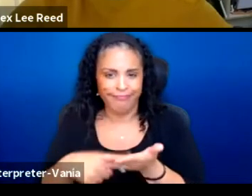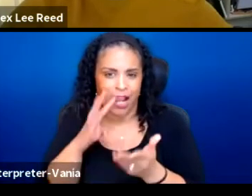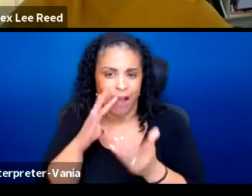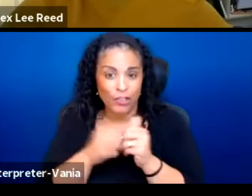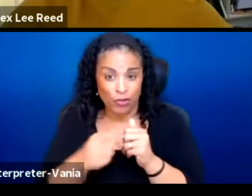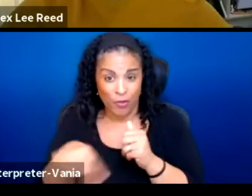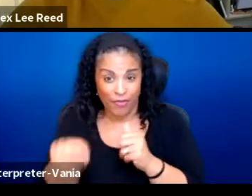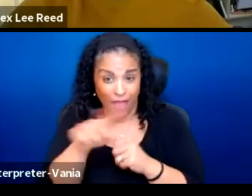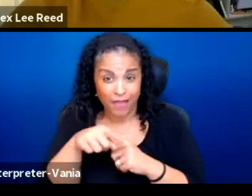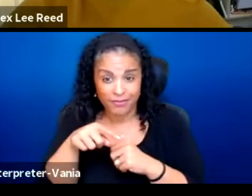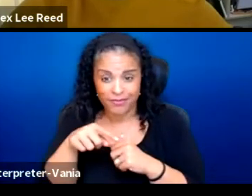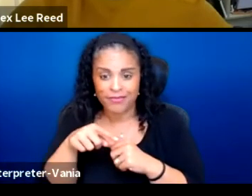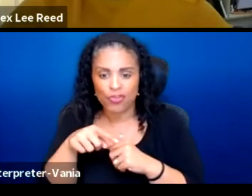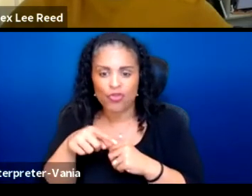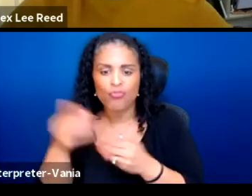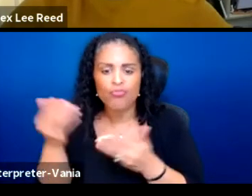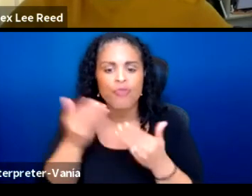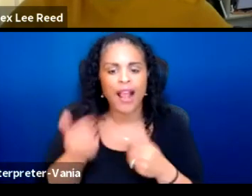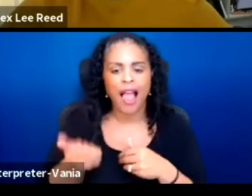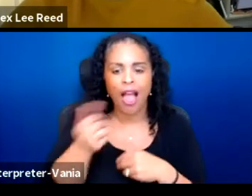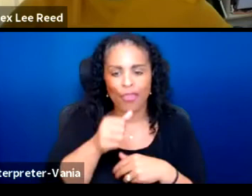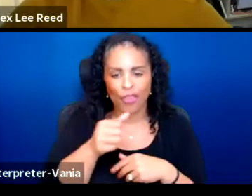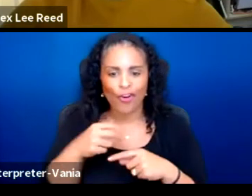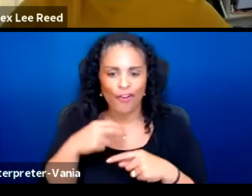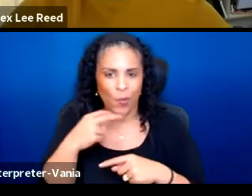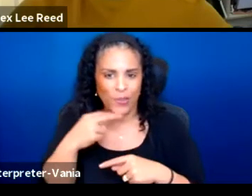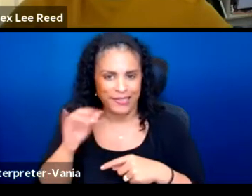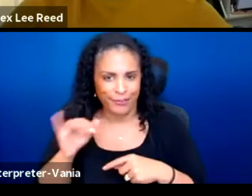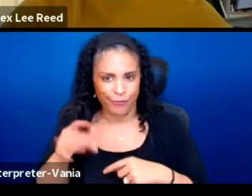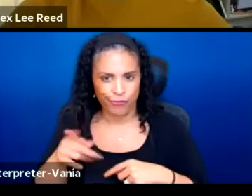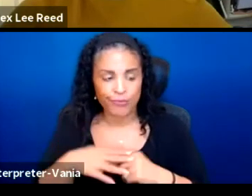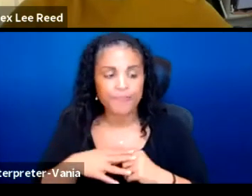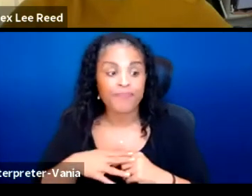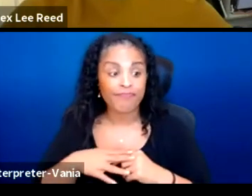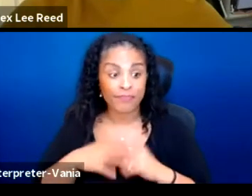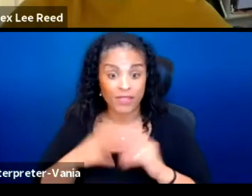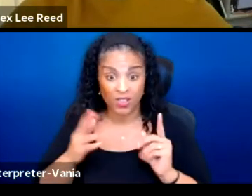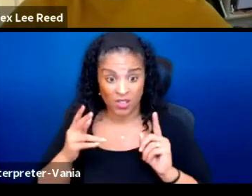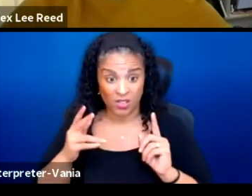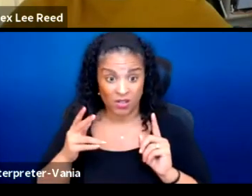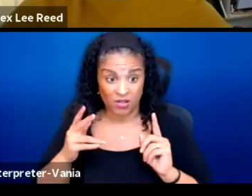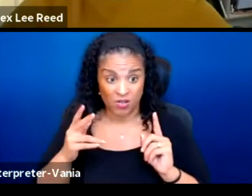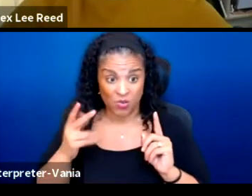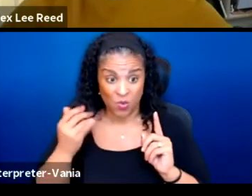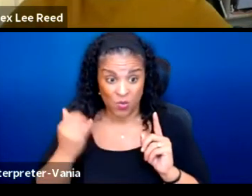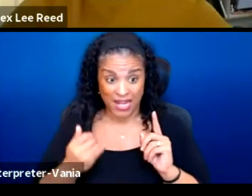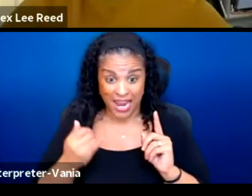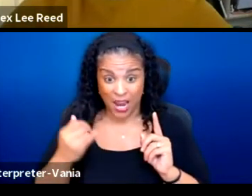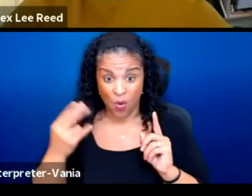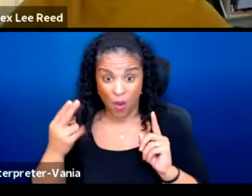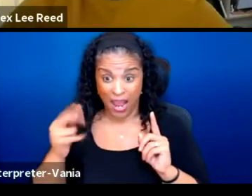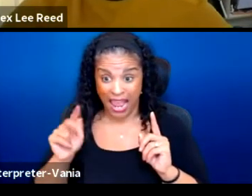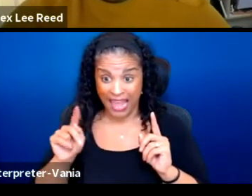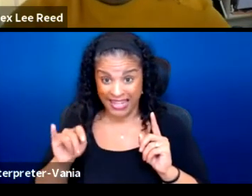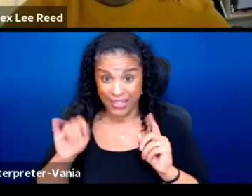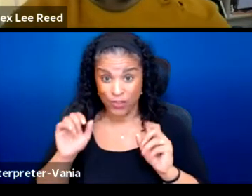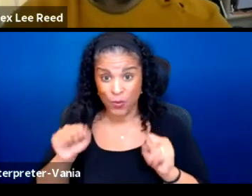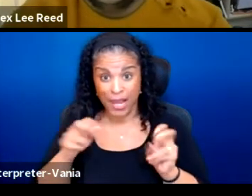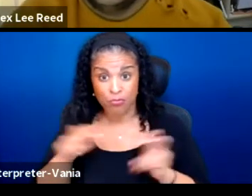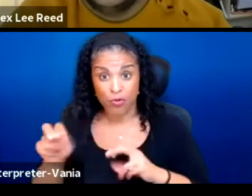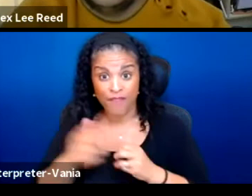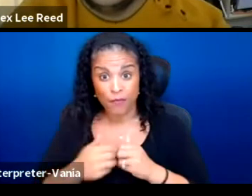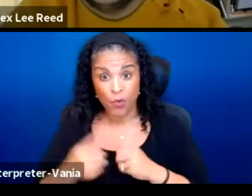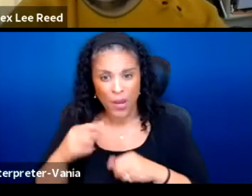bring in some other voice as well. So Hattie, if you can move everyone into